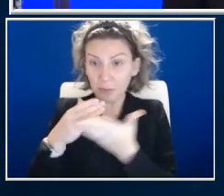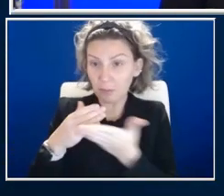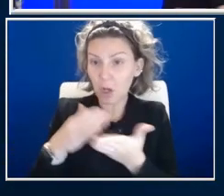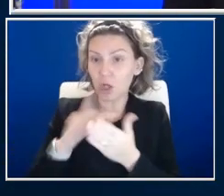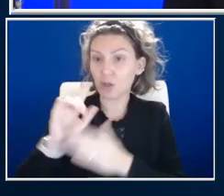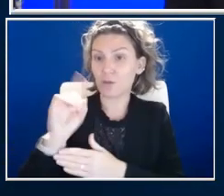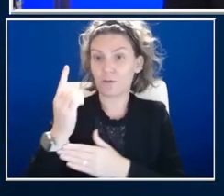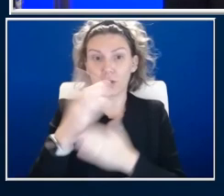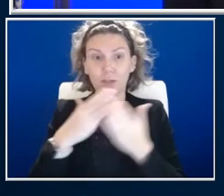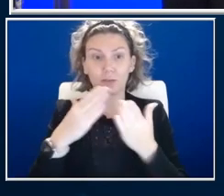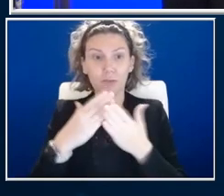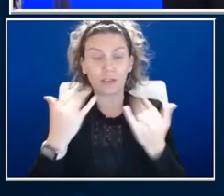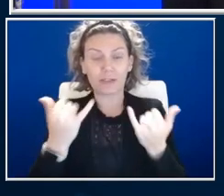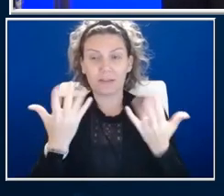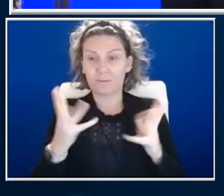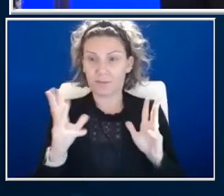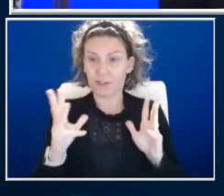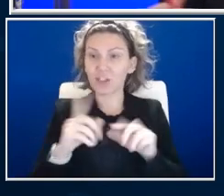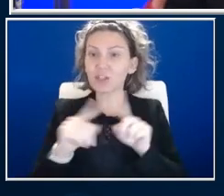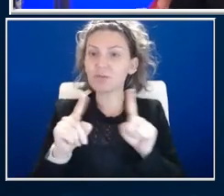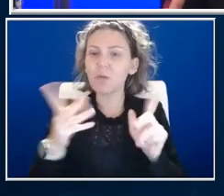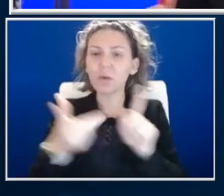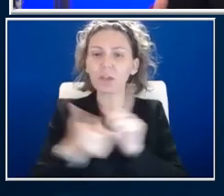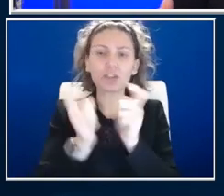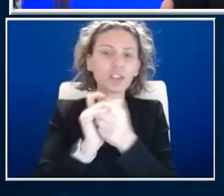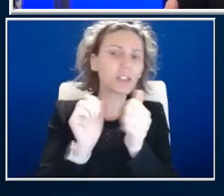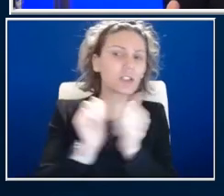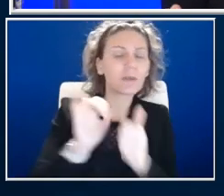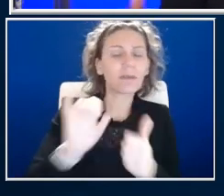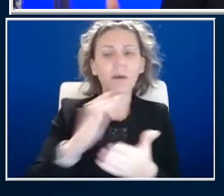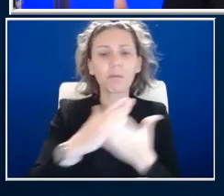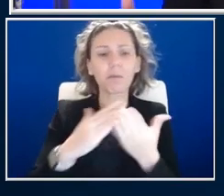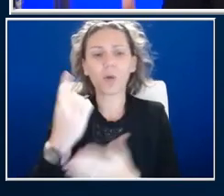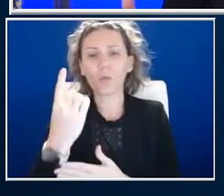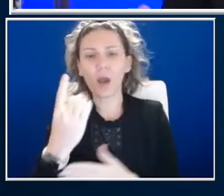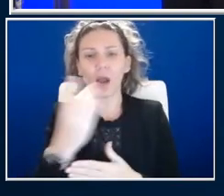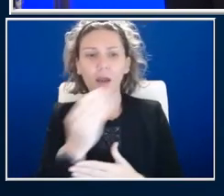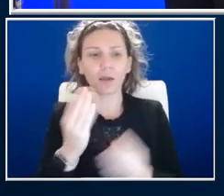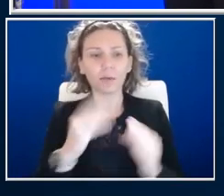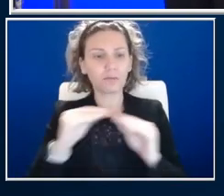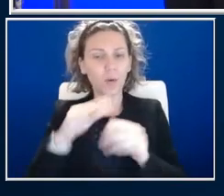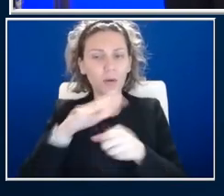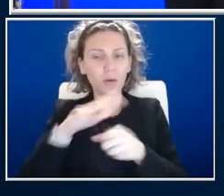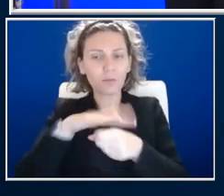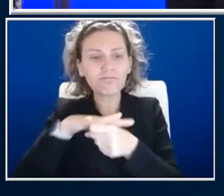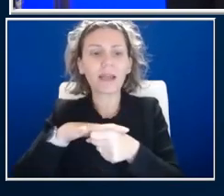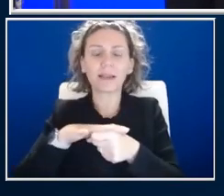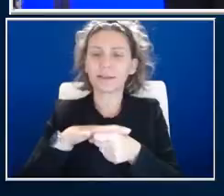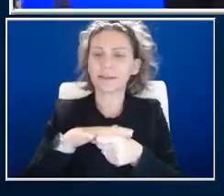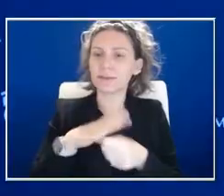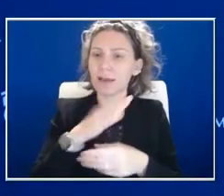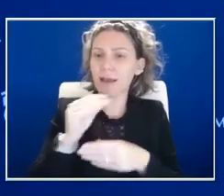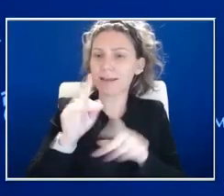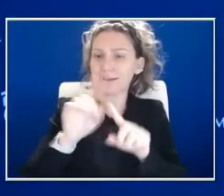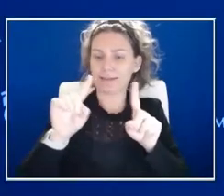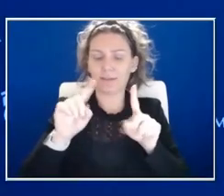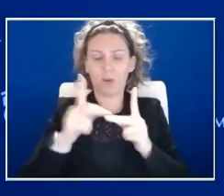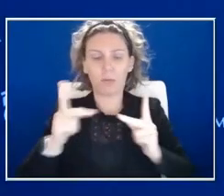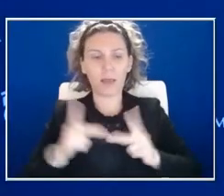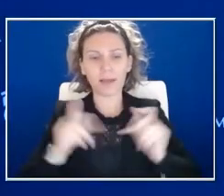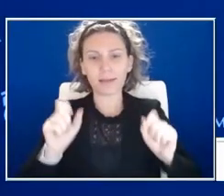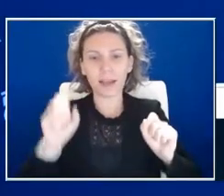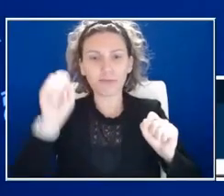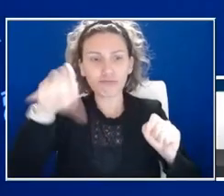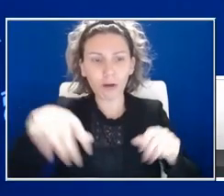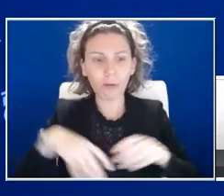you mentioned, but what changed with that phase one? Of course, more space and area and a different place to drop off. Right, yeah. So again, more rooms